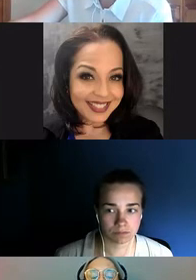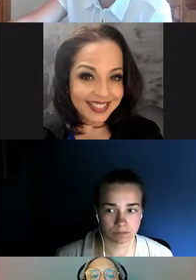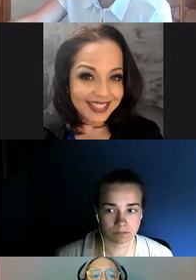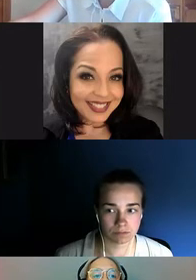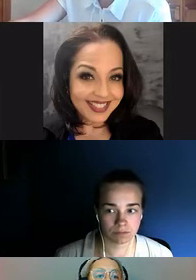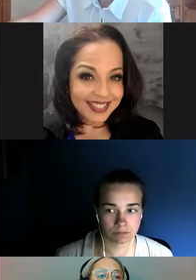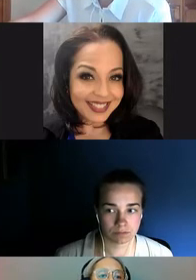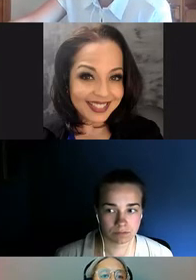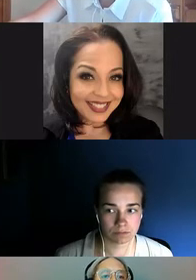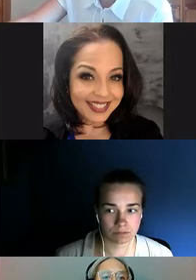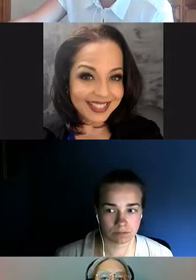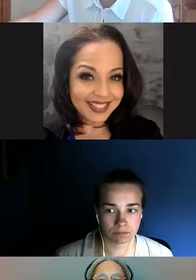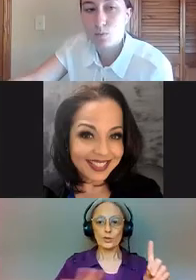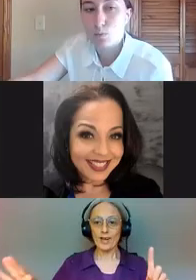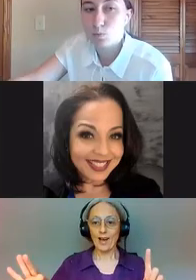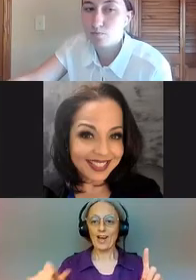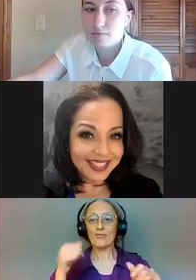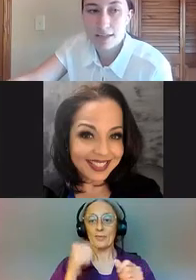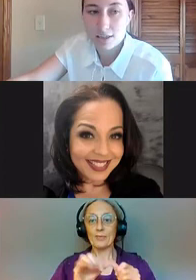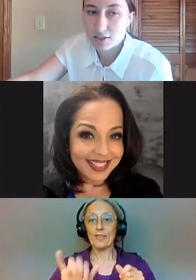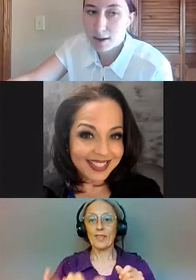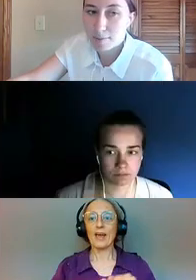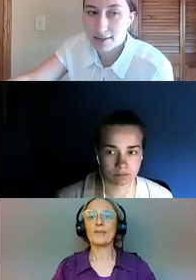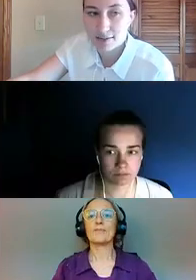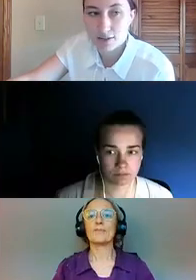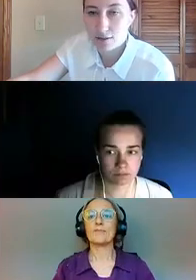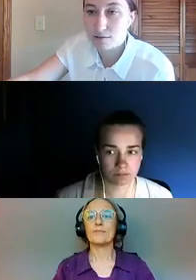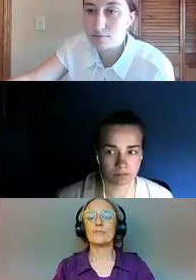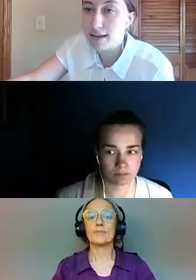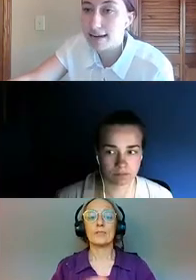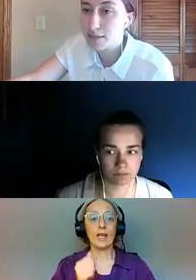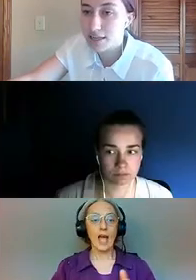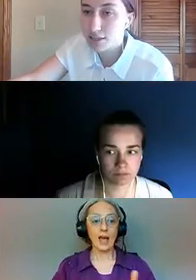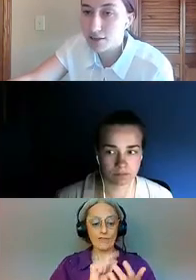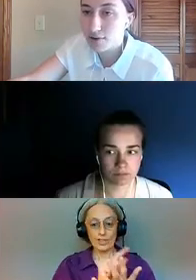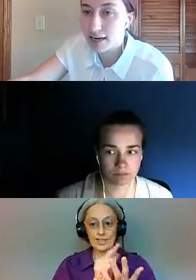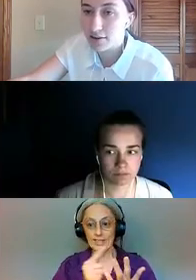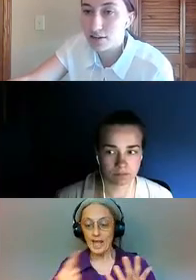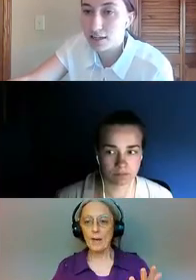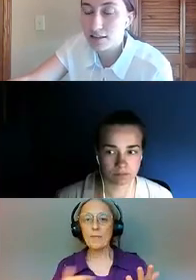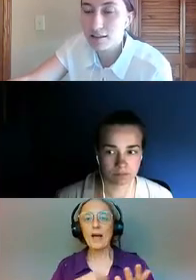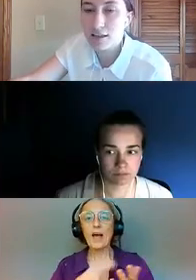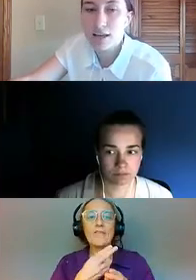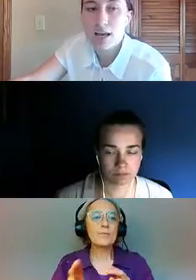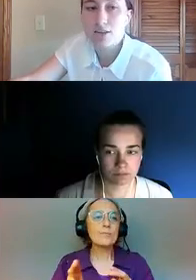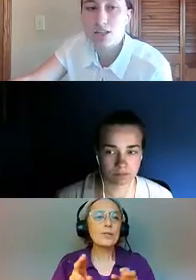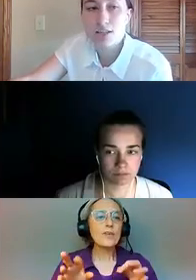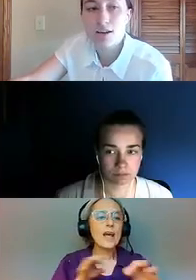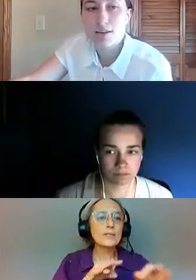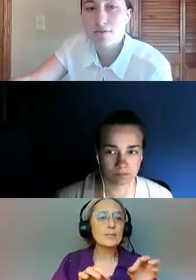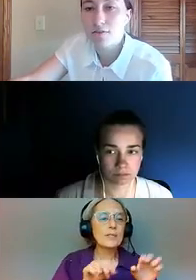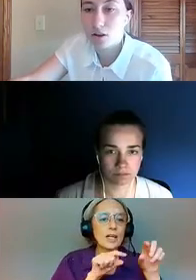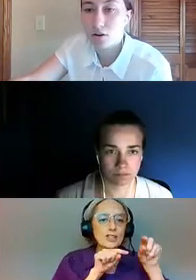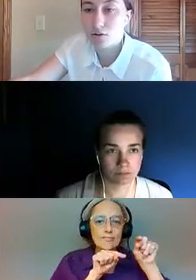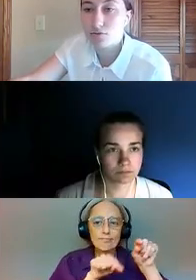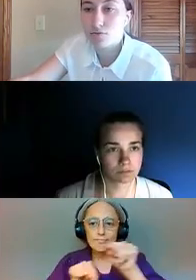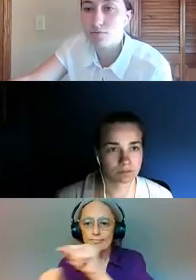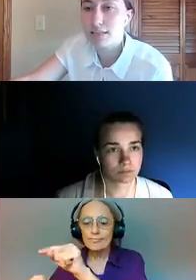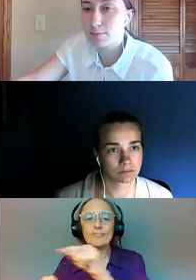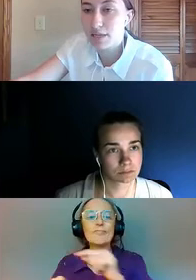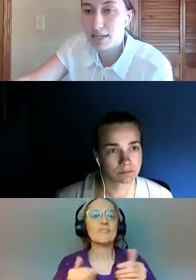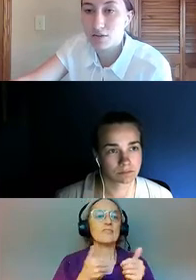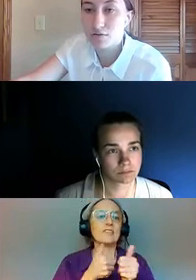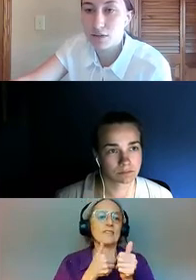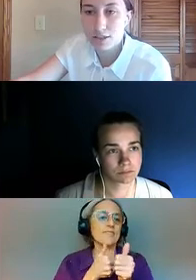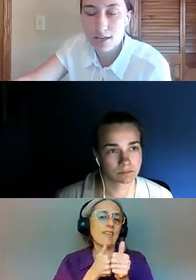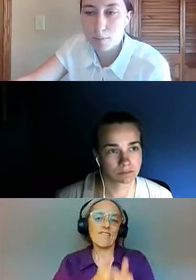over here. And each step has a little explanation right underneath. And you're just gonna follow